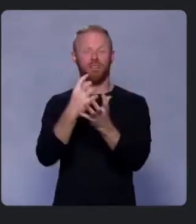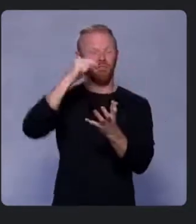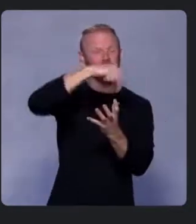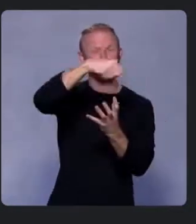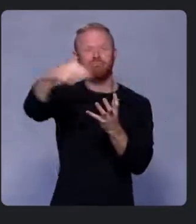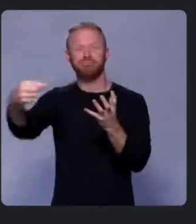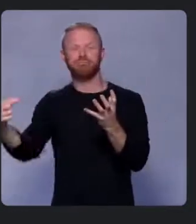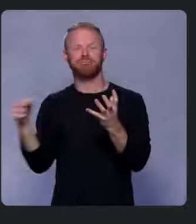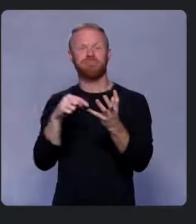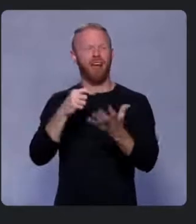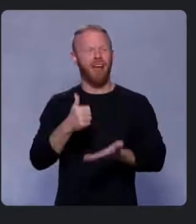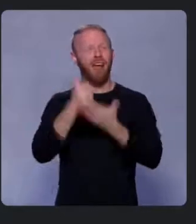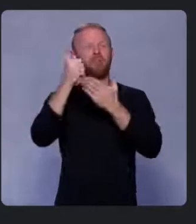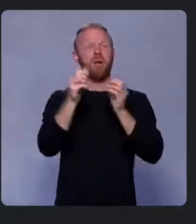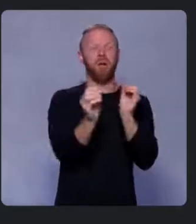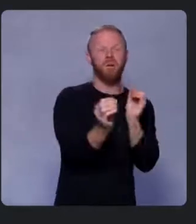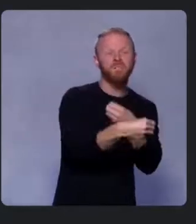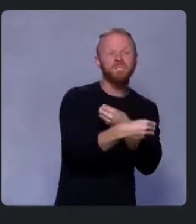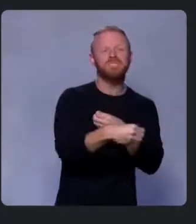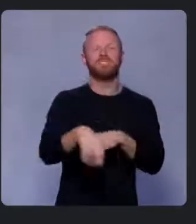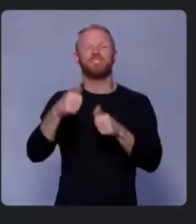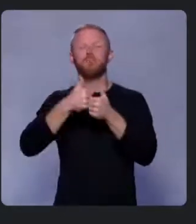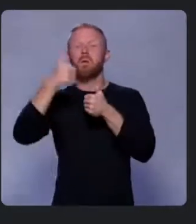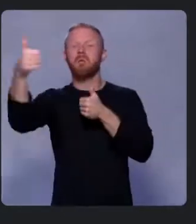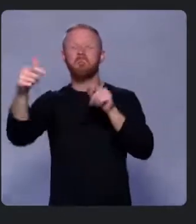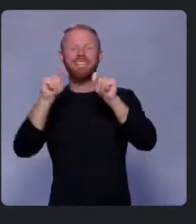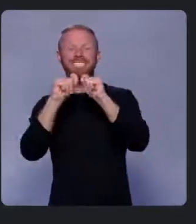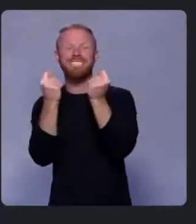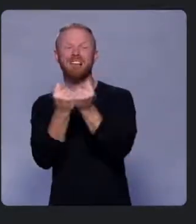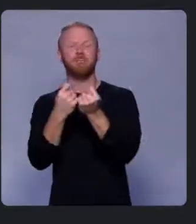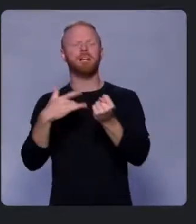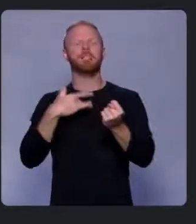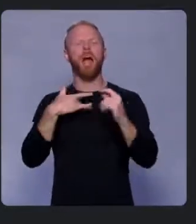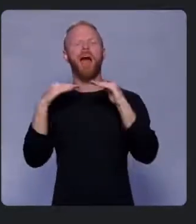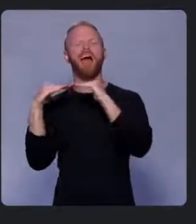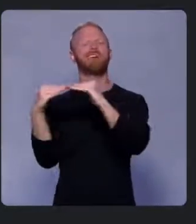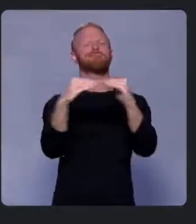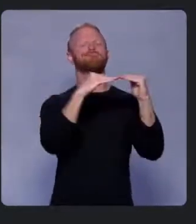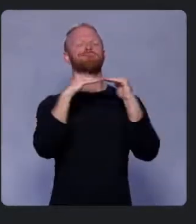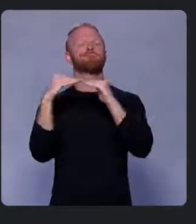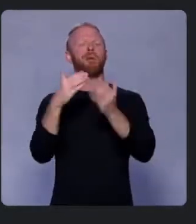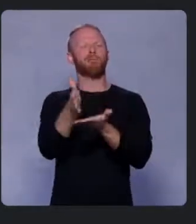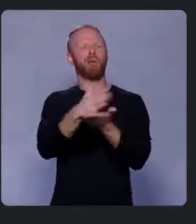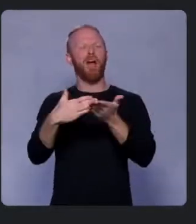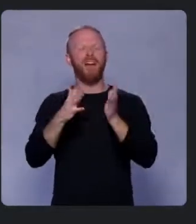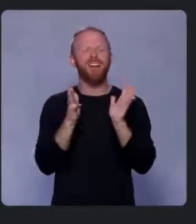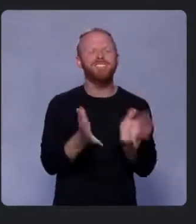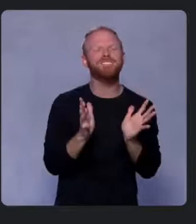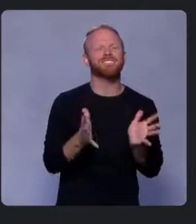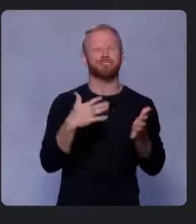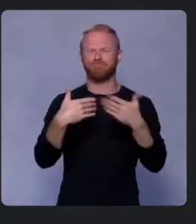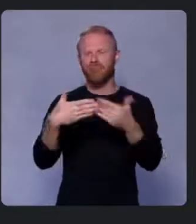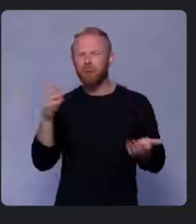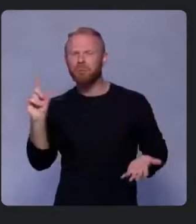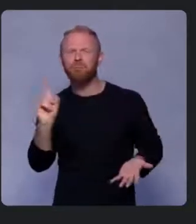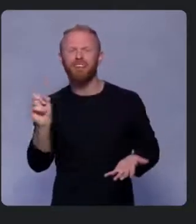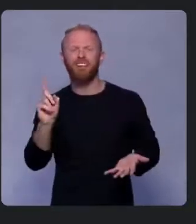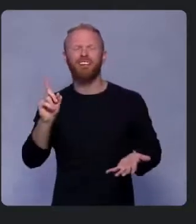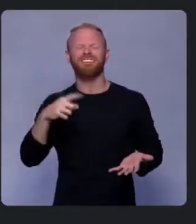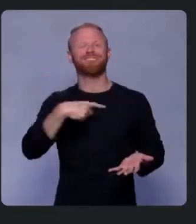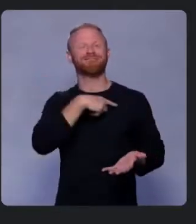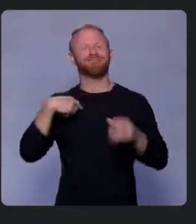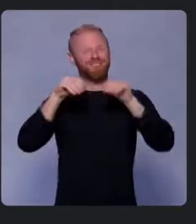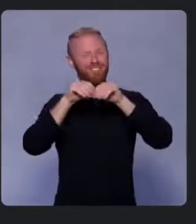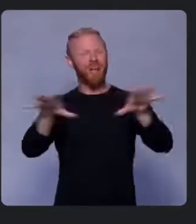To help both office and remote teammates remain an equal part of the conversation, no matter where they are, we're launching Companion Mode